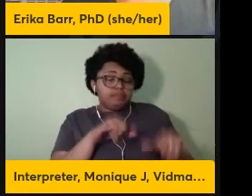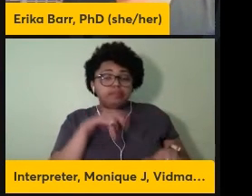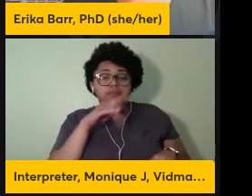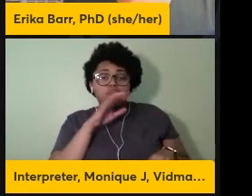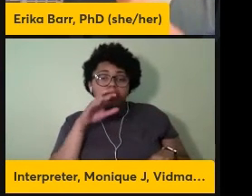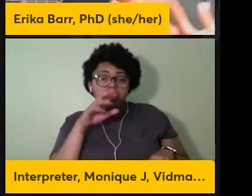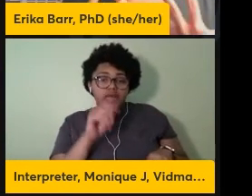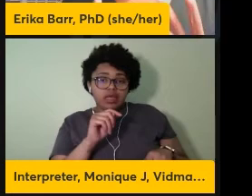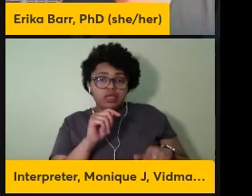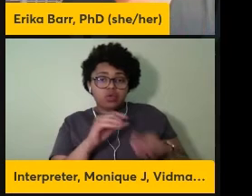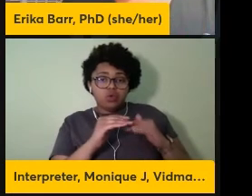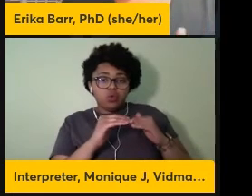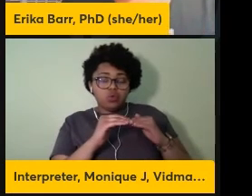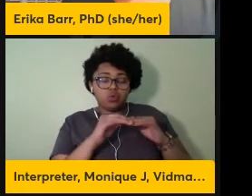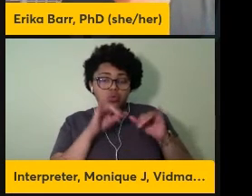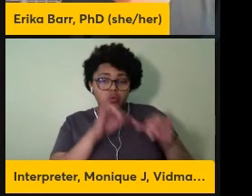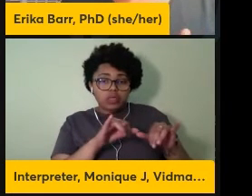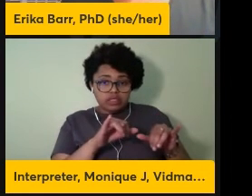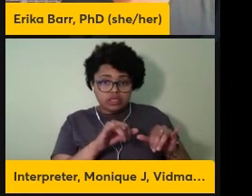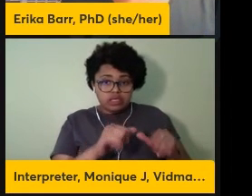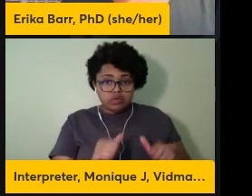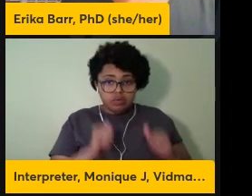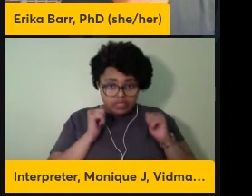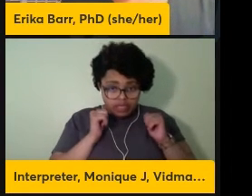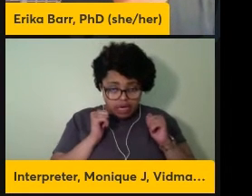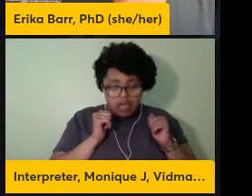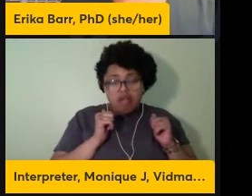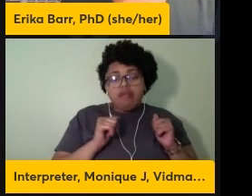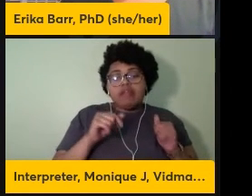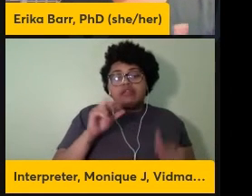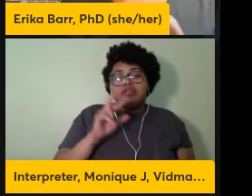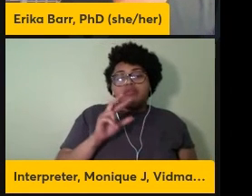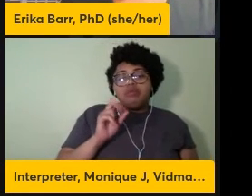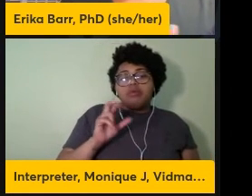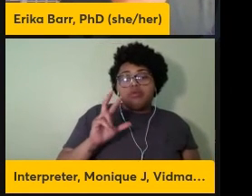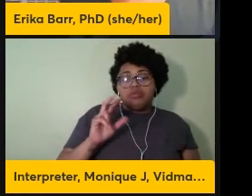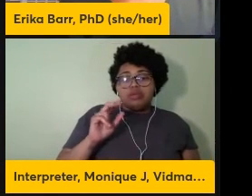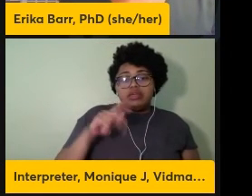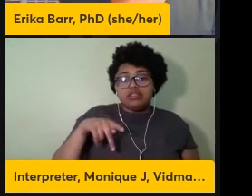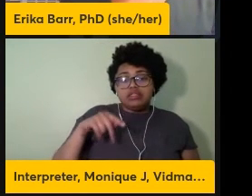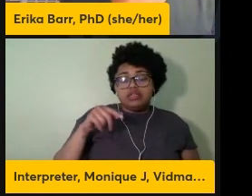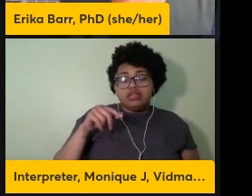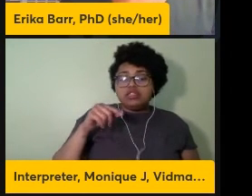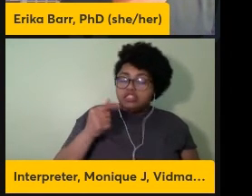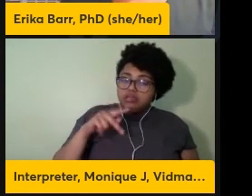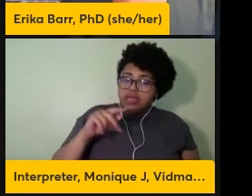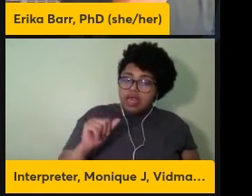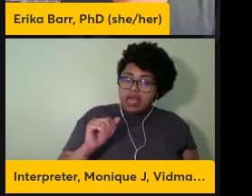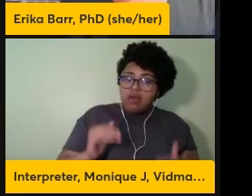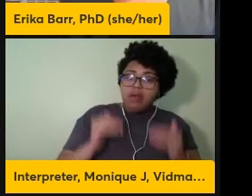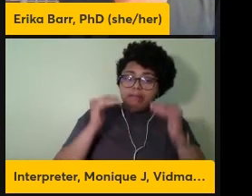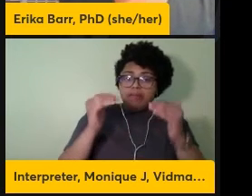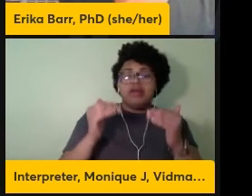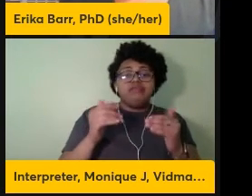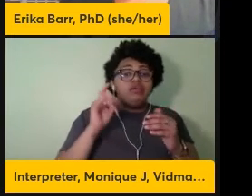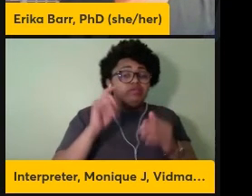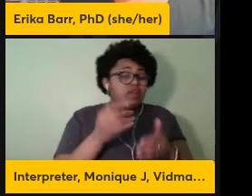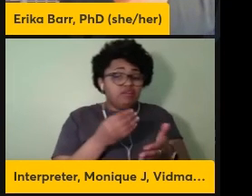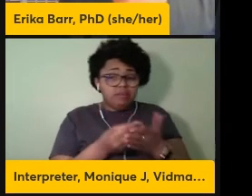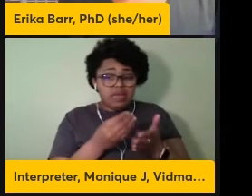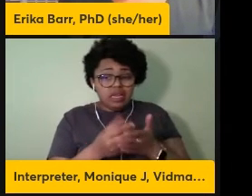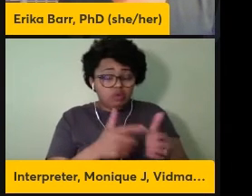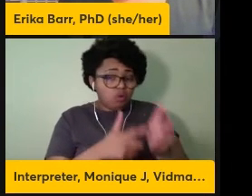GPA or above, and to show some sort of financial need that is determined by your financial aid office. As